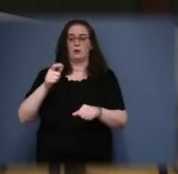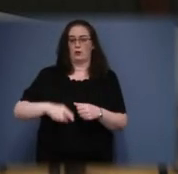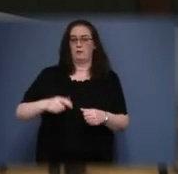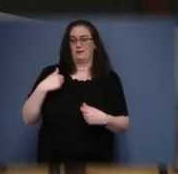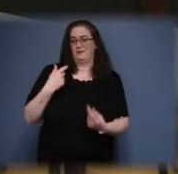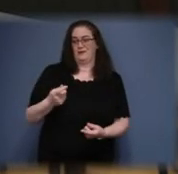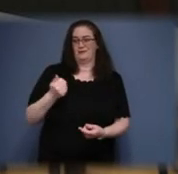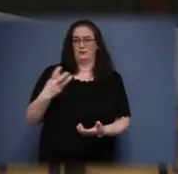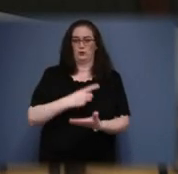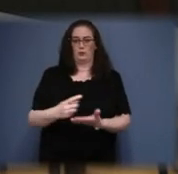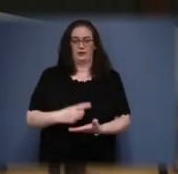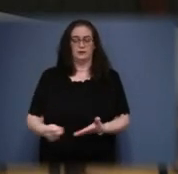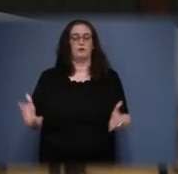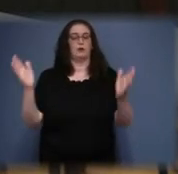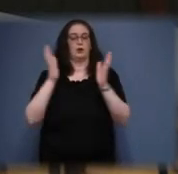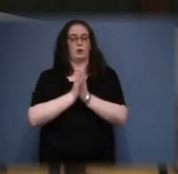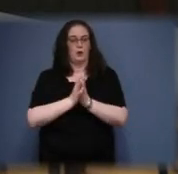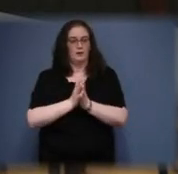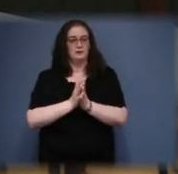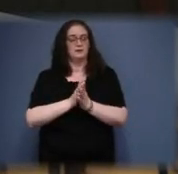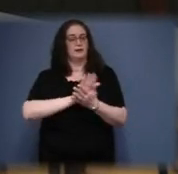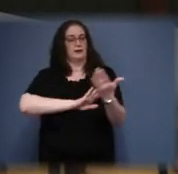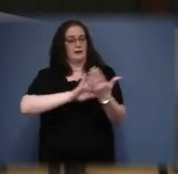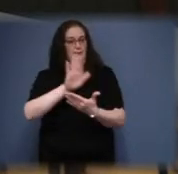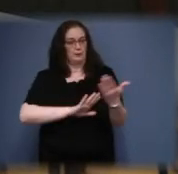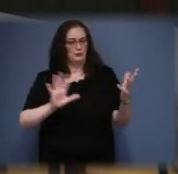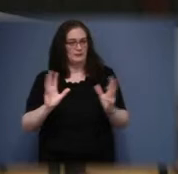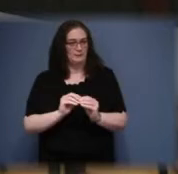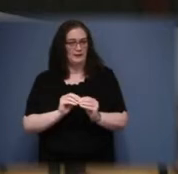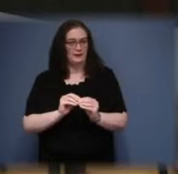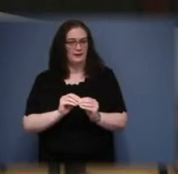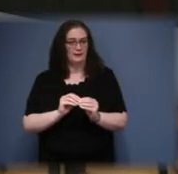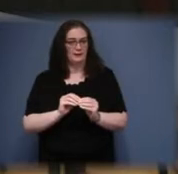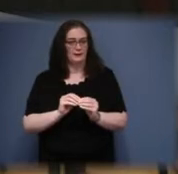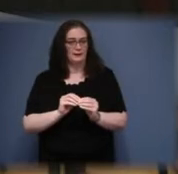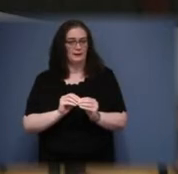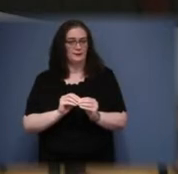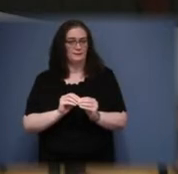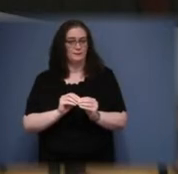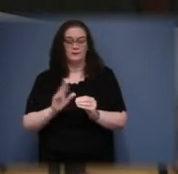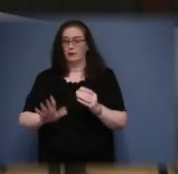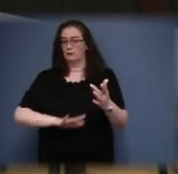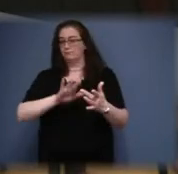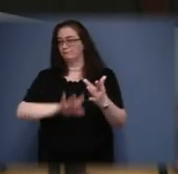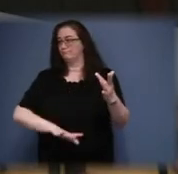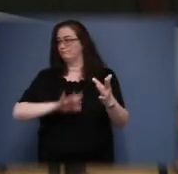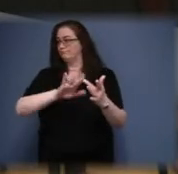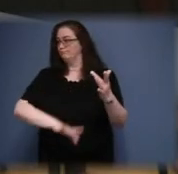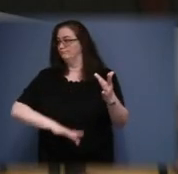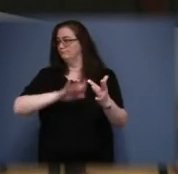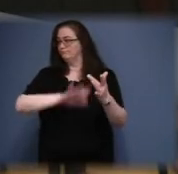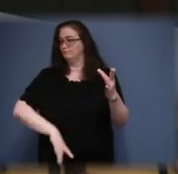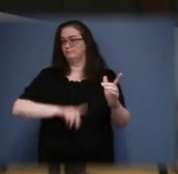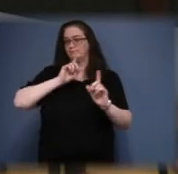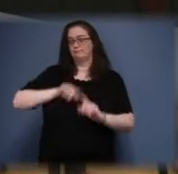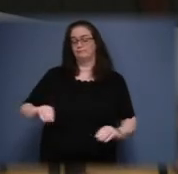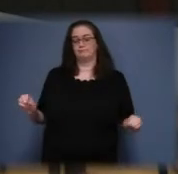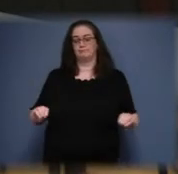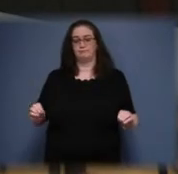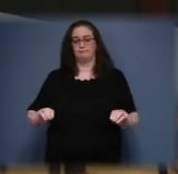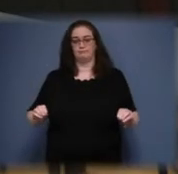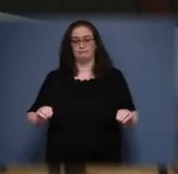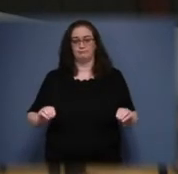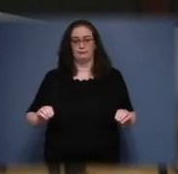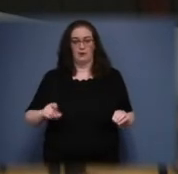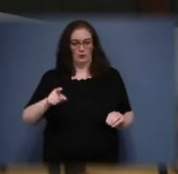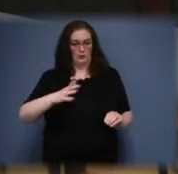couple weeks. We requested an in-person meeting. Those outreaches have gone unresponded to.